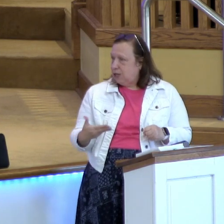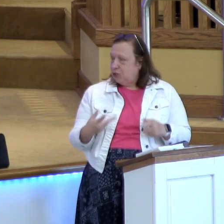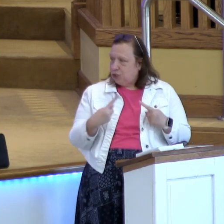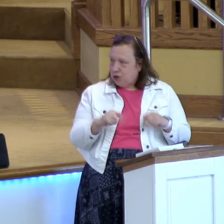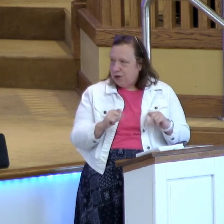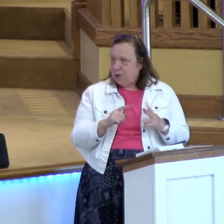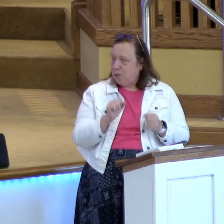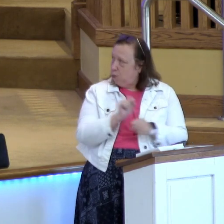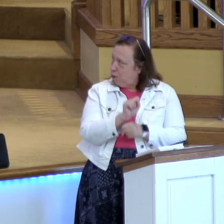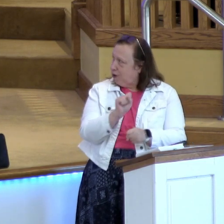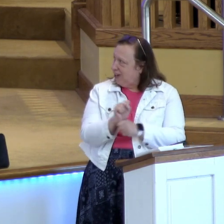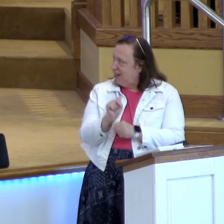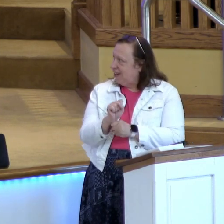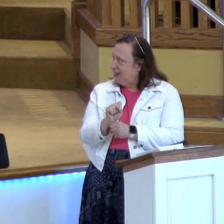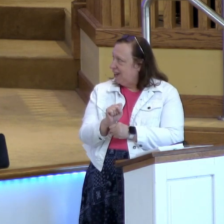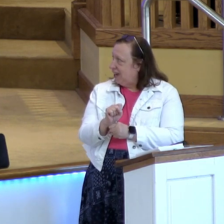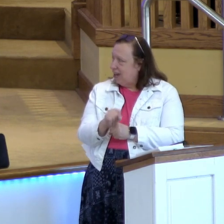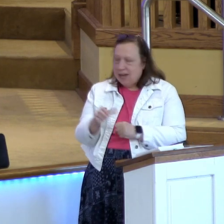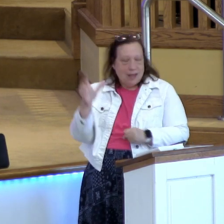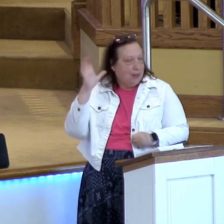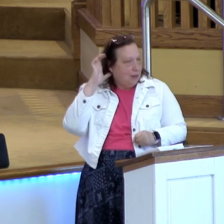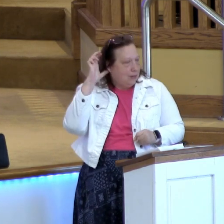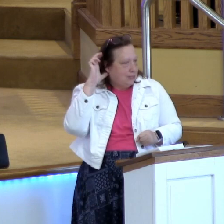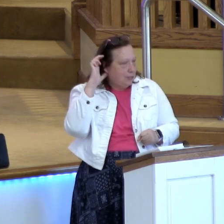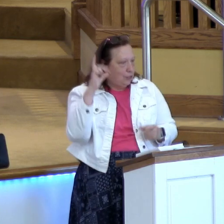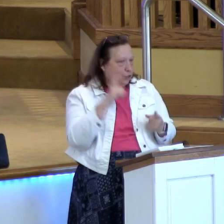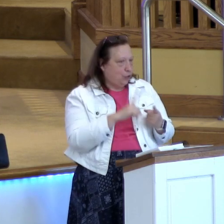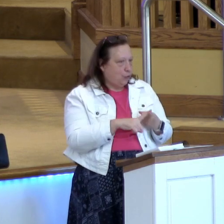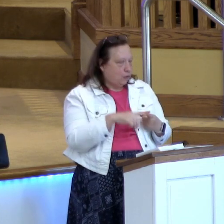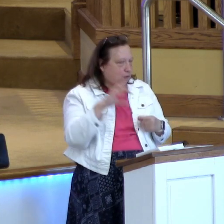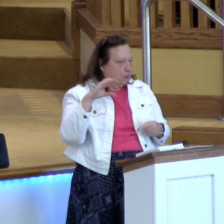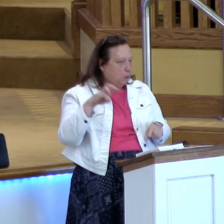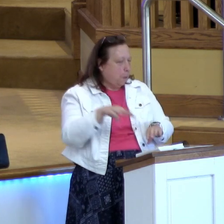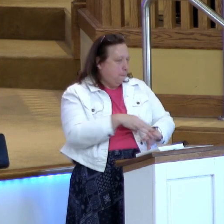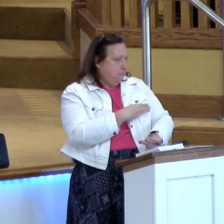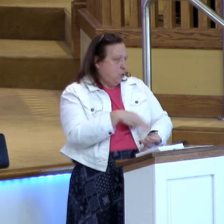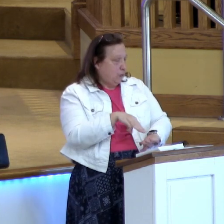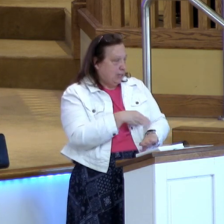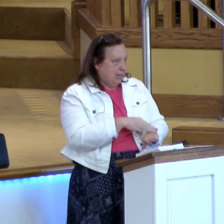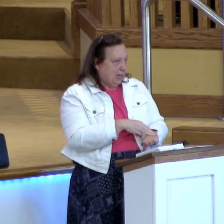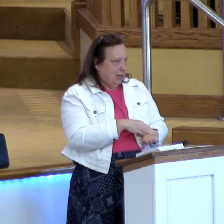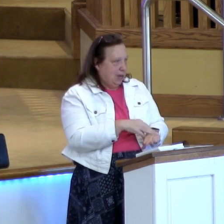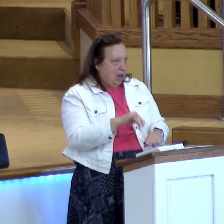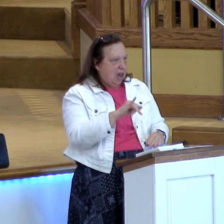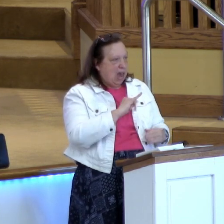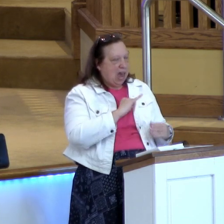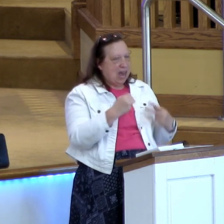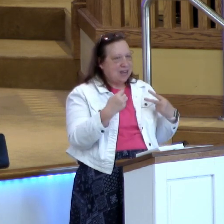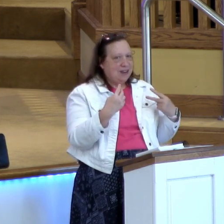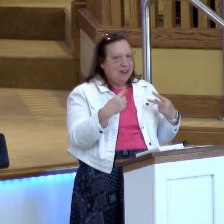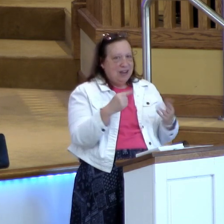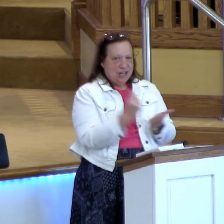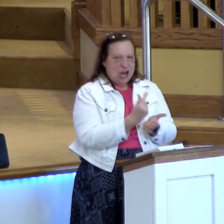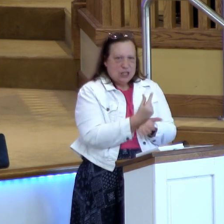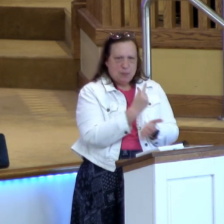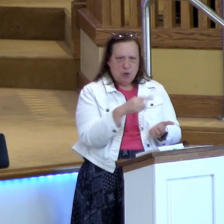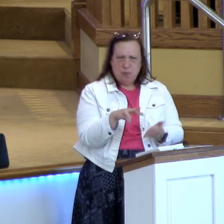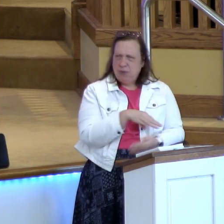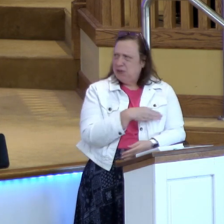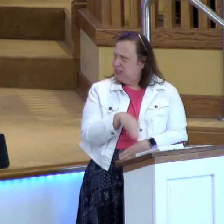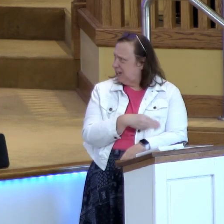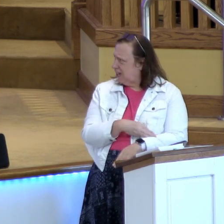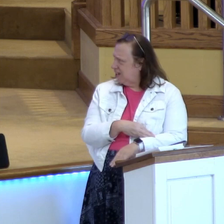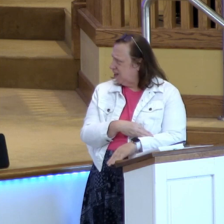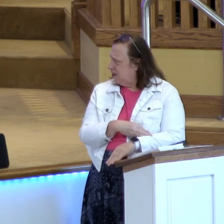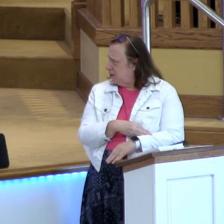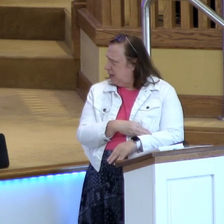and I was listening to my Pandora, and I had some black gospel on, and what's his name, Charles